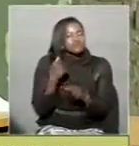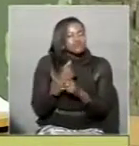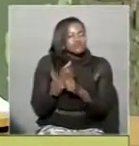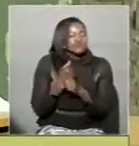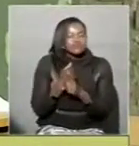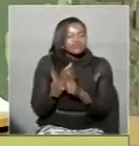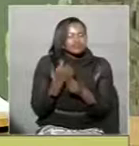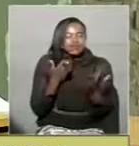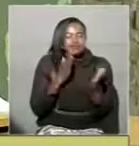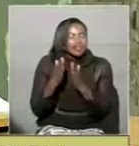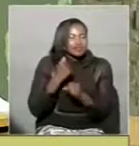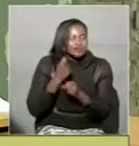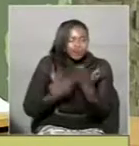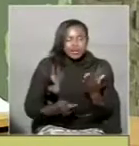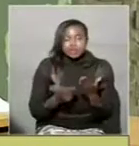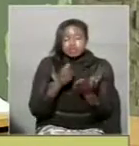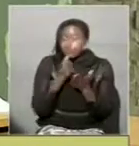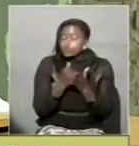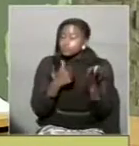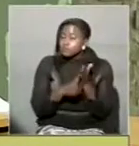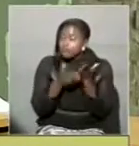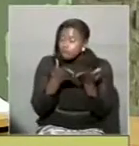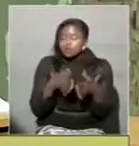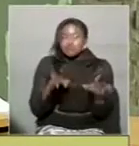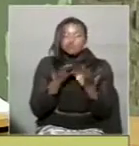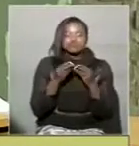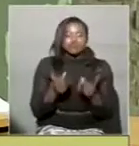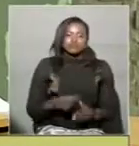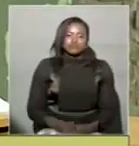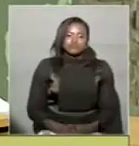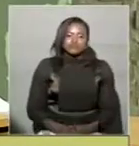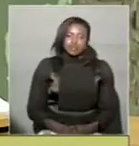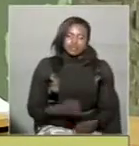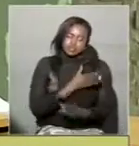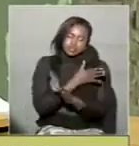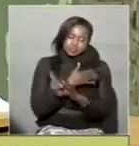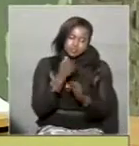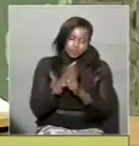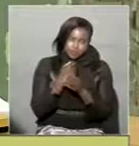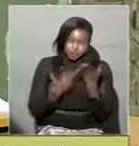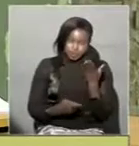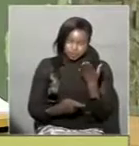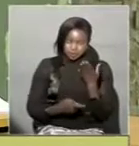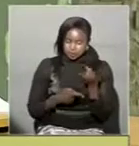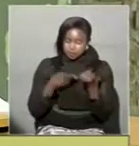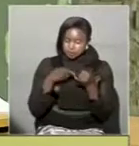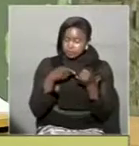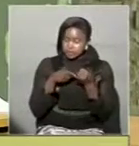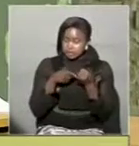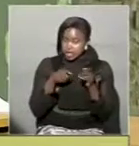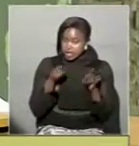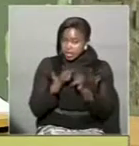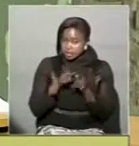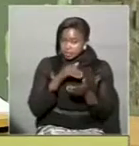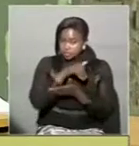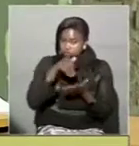government? Because this needs to be fixed. True. What have we been doing, actually? One, as the central quality